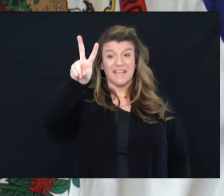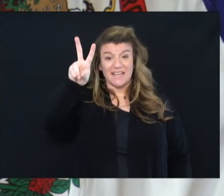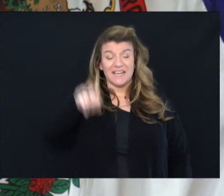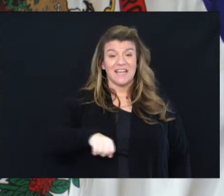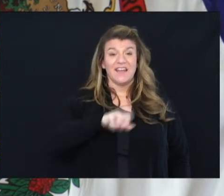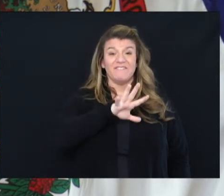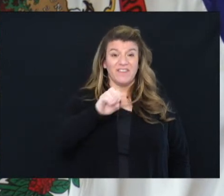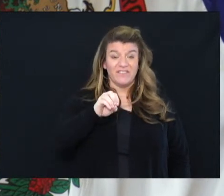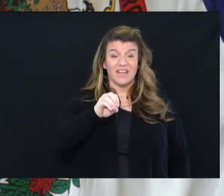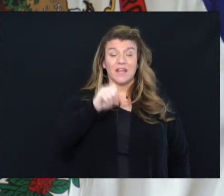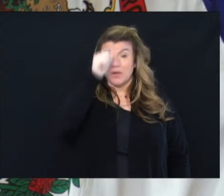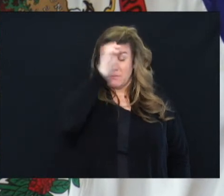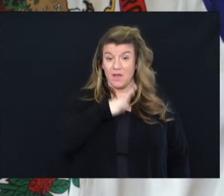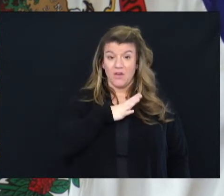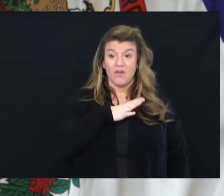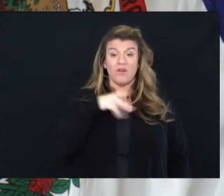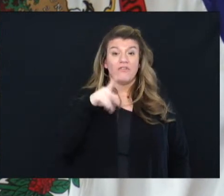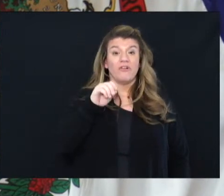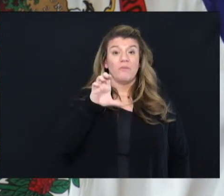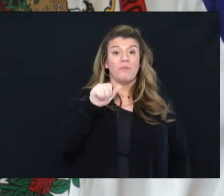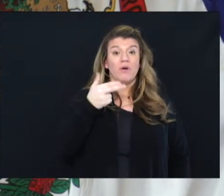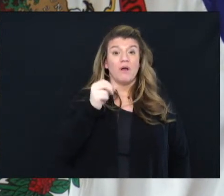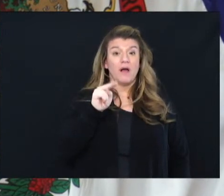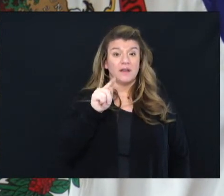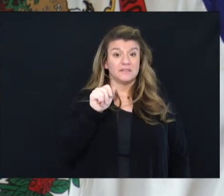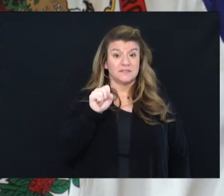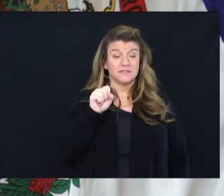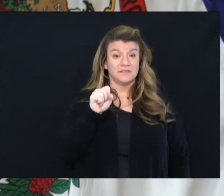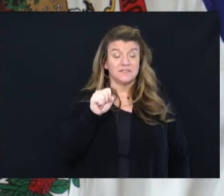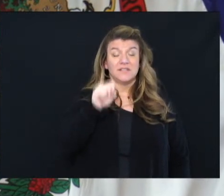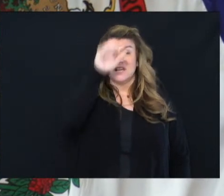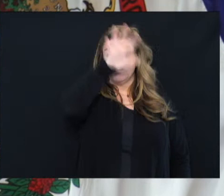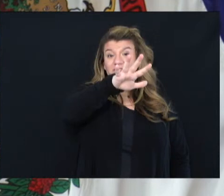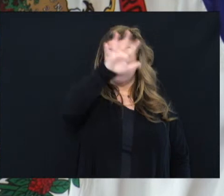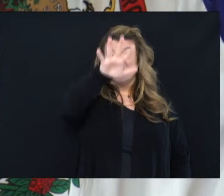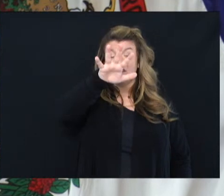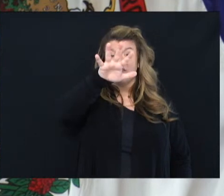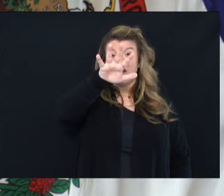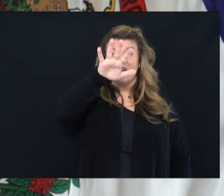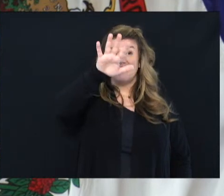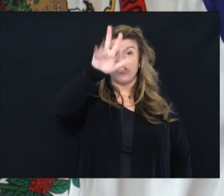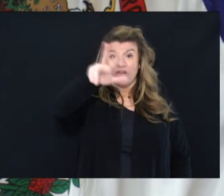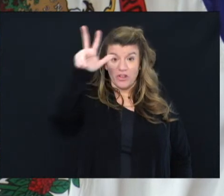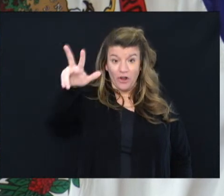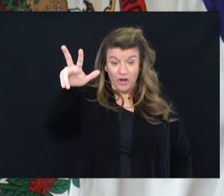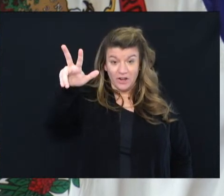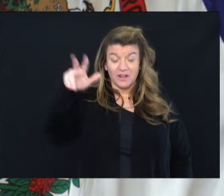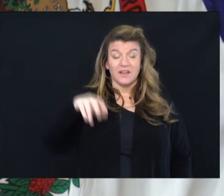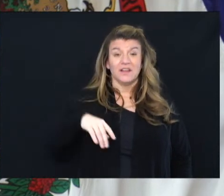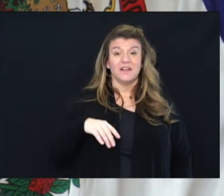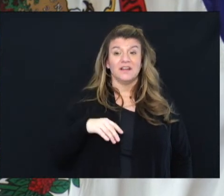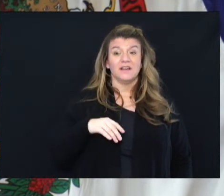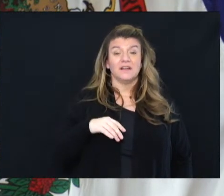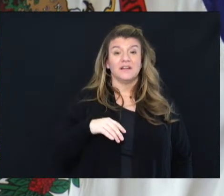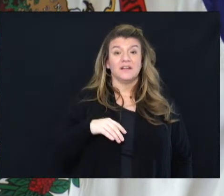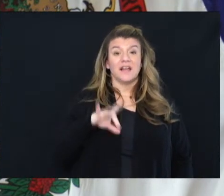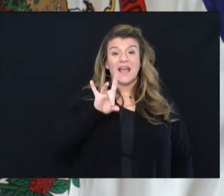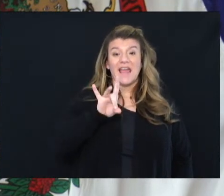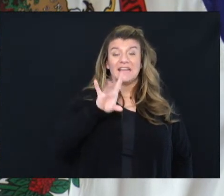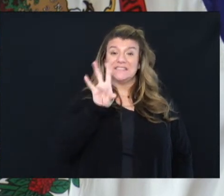death, a 50-year-old male from Pocahontas County. The 5,533rd death is